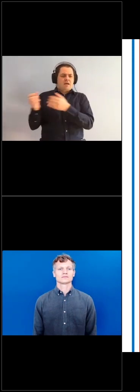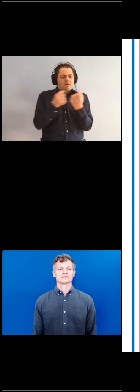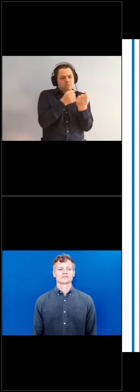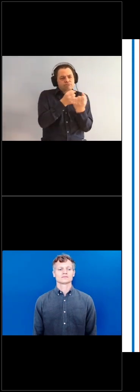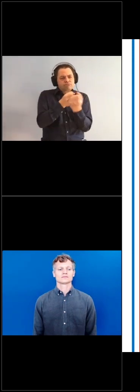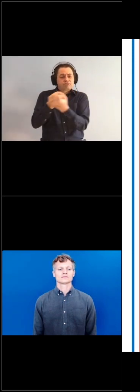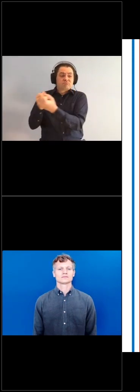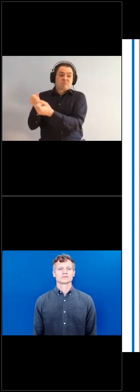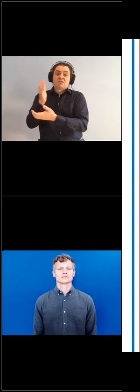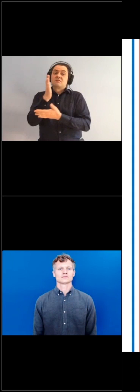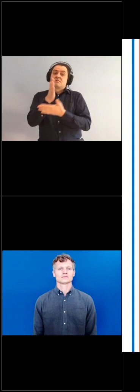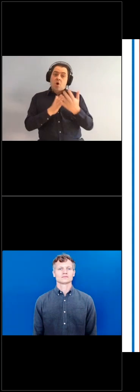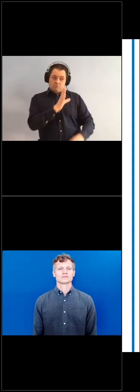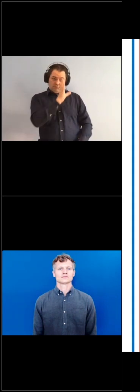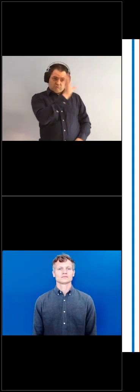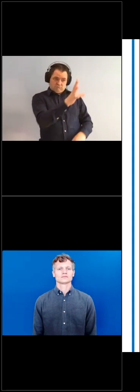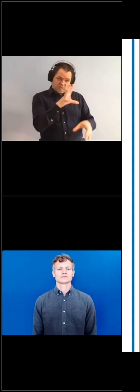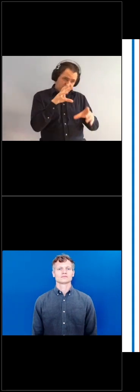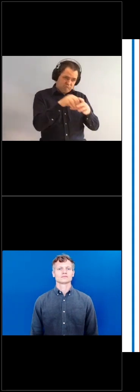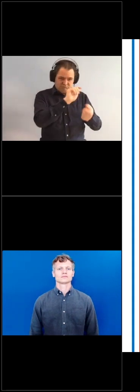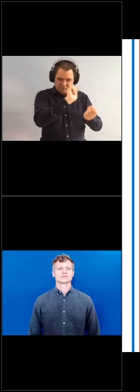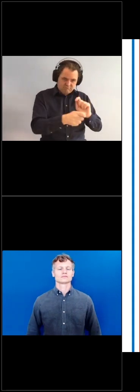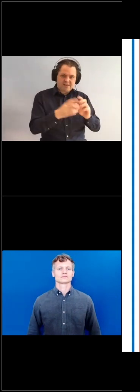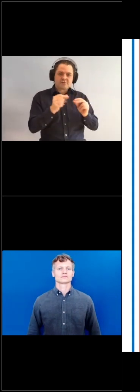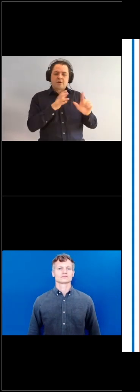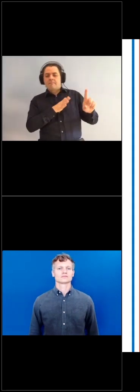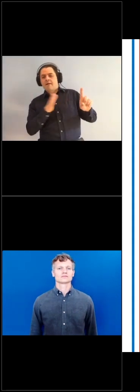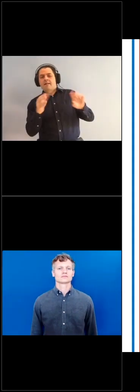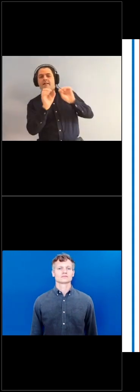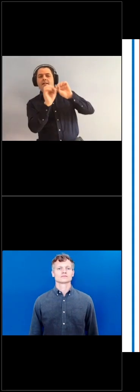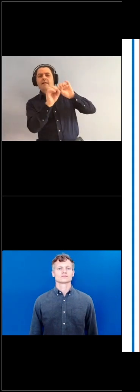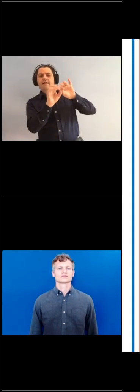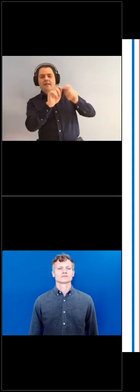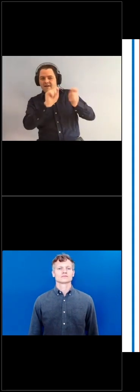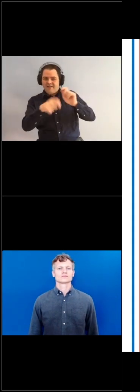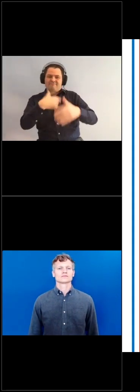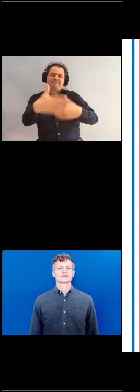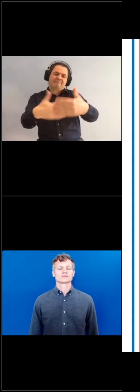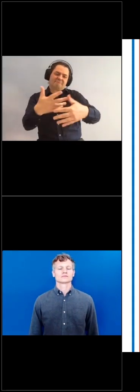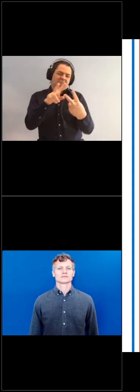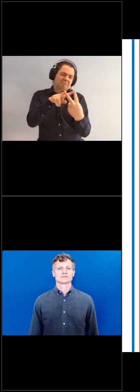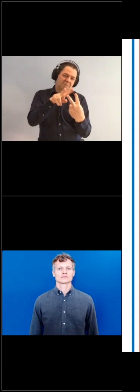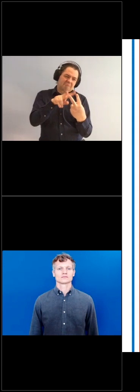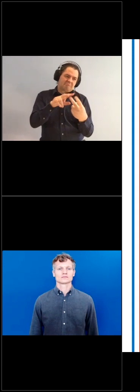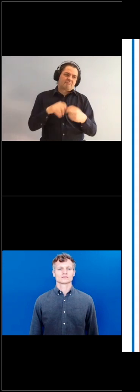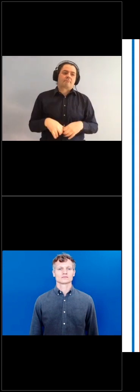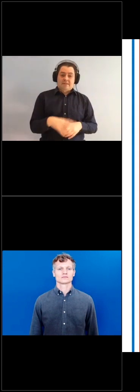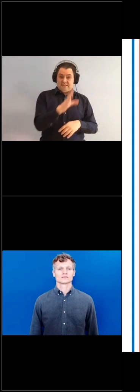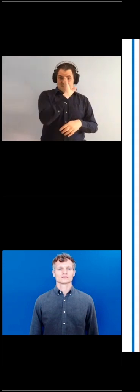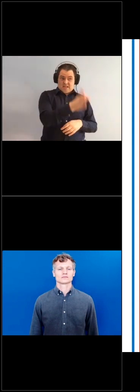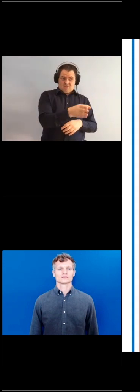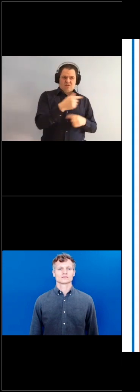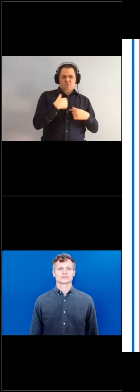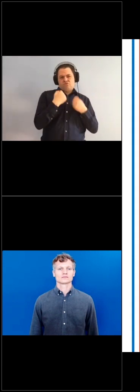interventions and some indirect interventions. So in terms of our direct interventions, we have a very strong network